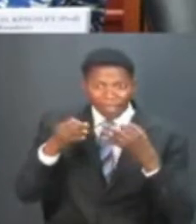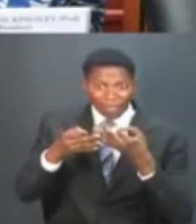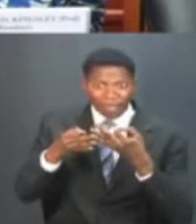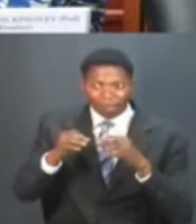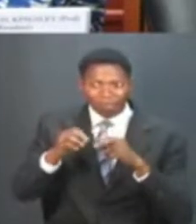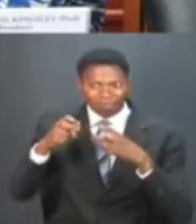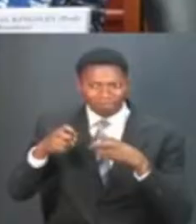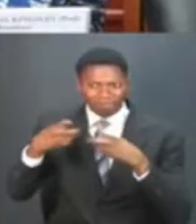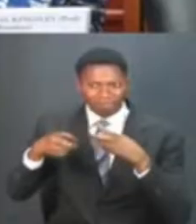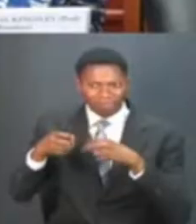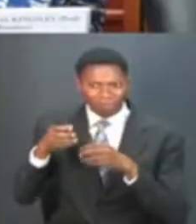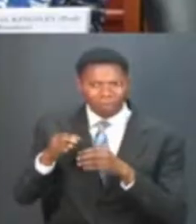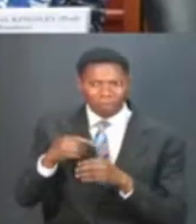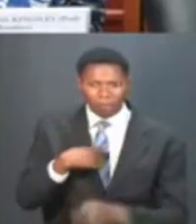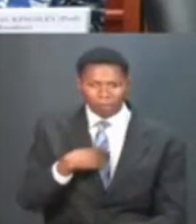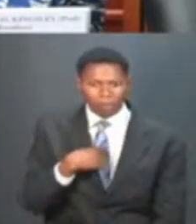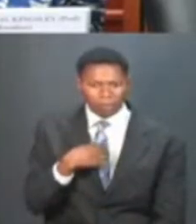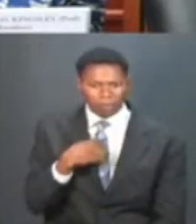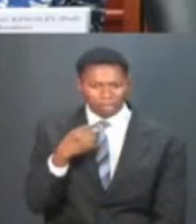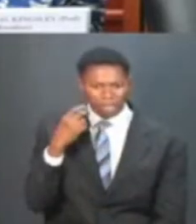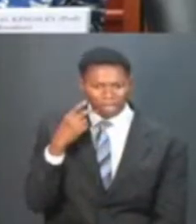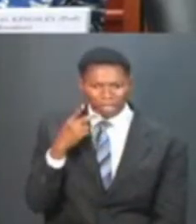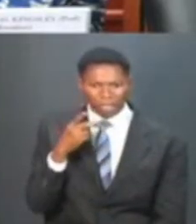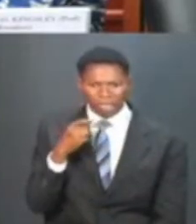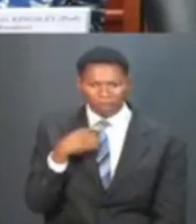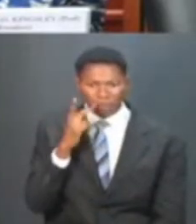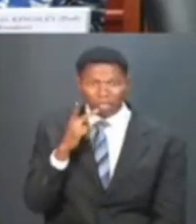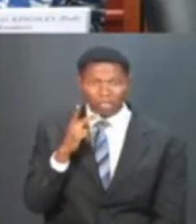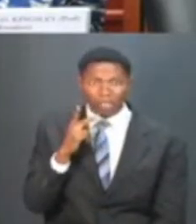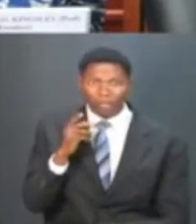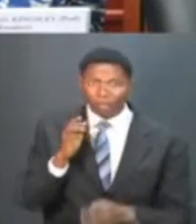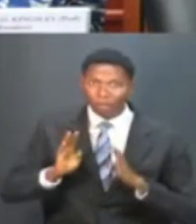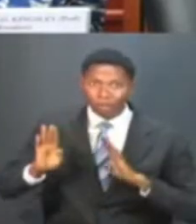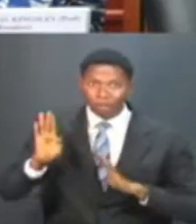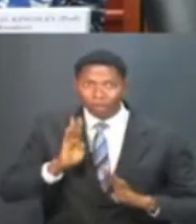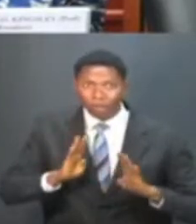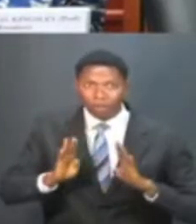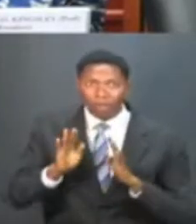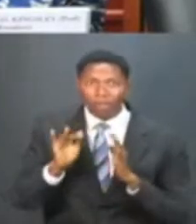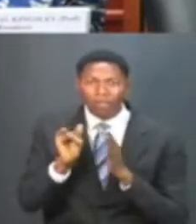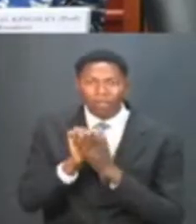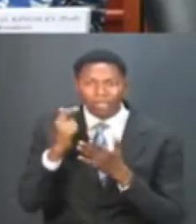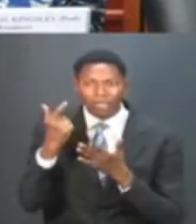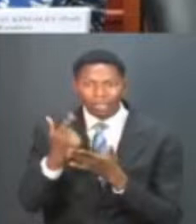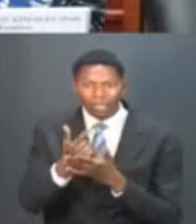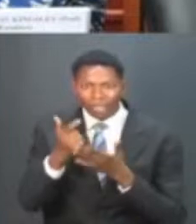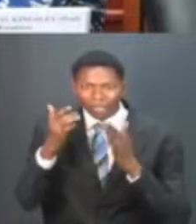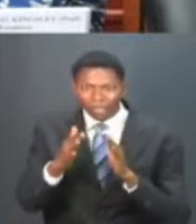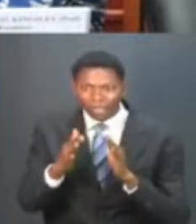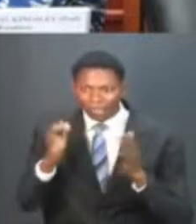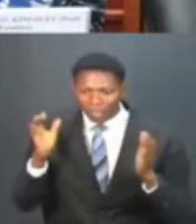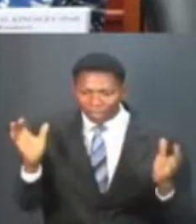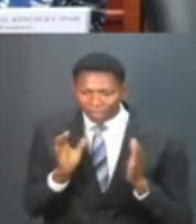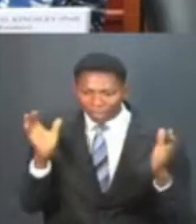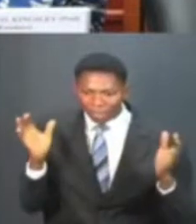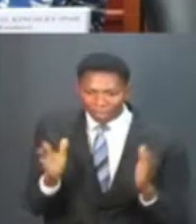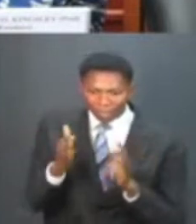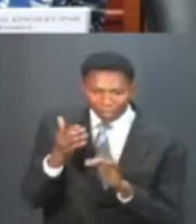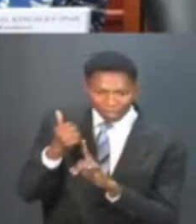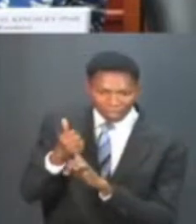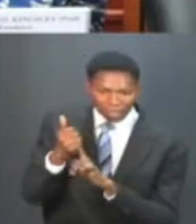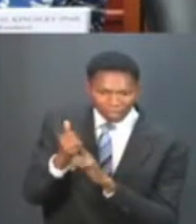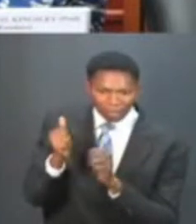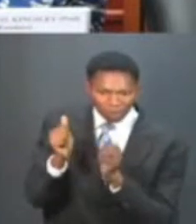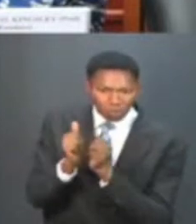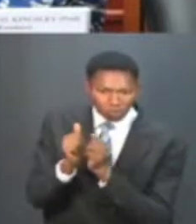well, it's unfortunate, but we look at the behavior where Ghanaians would encourage themselves for self-examination